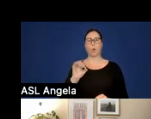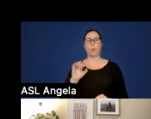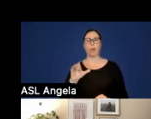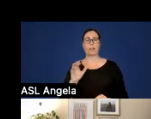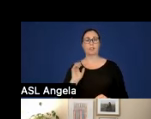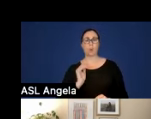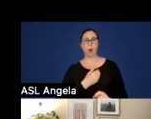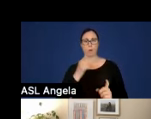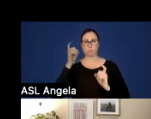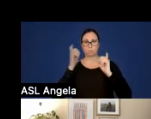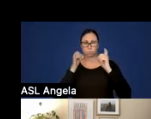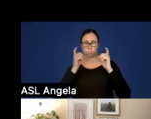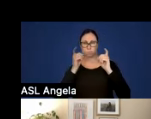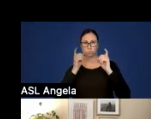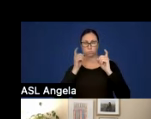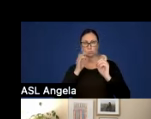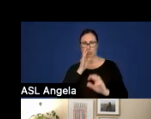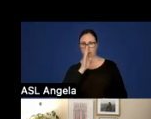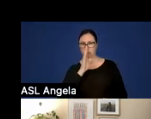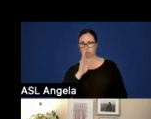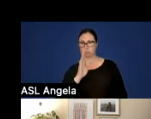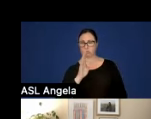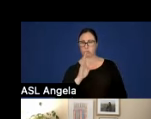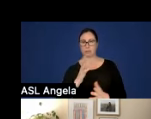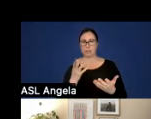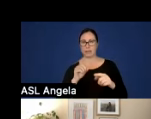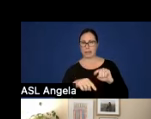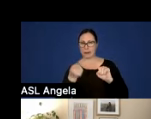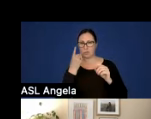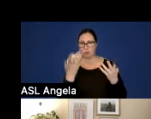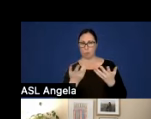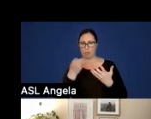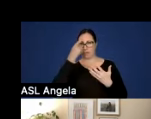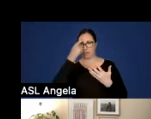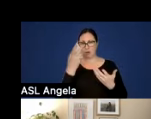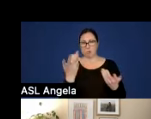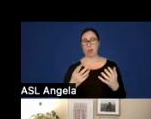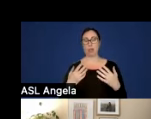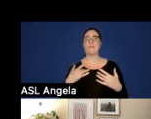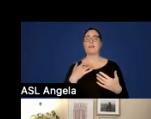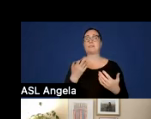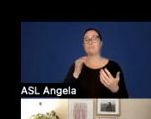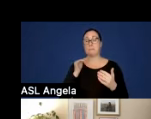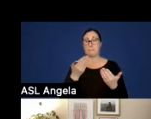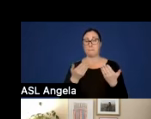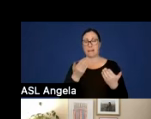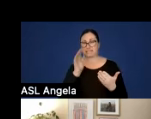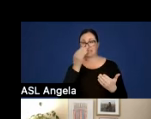you're thinking," which might come across as apathetic or underengaged,